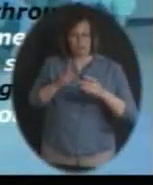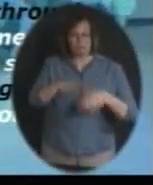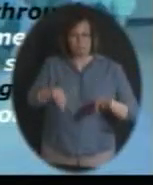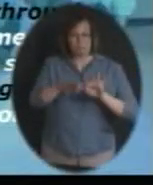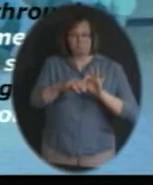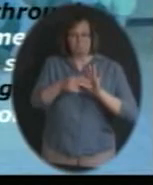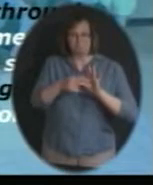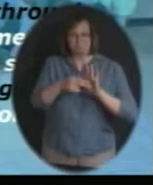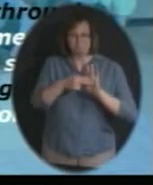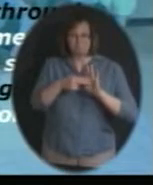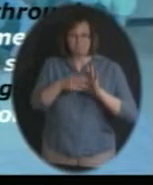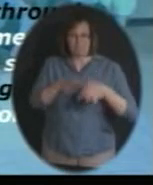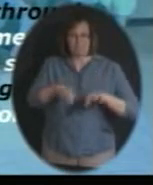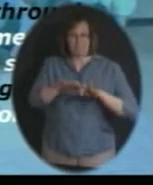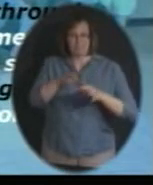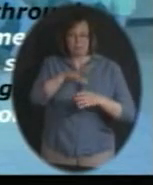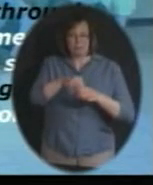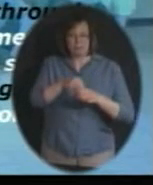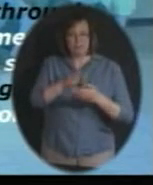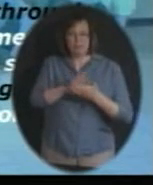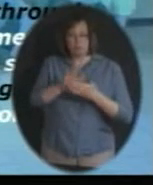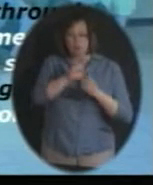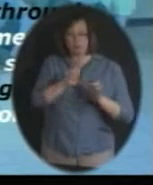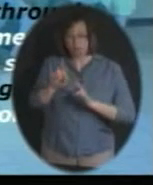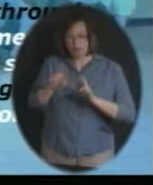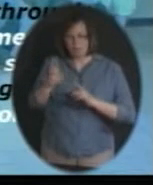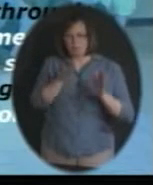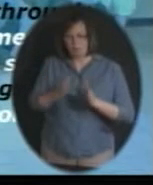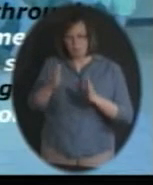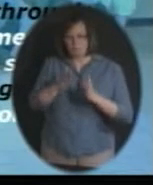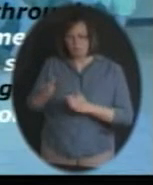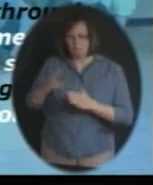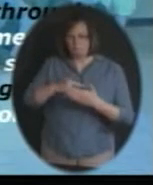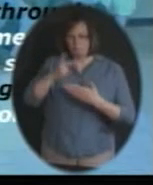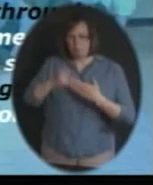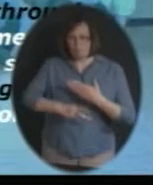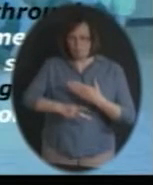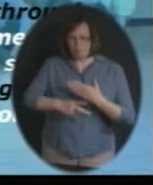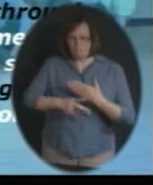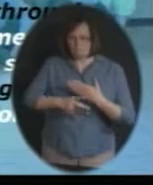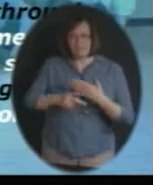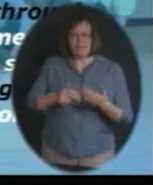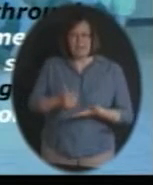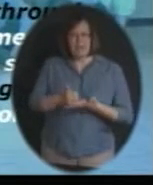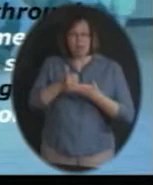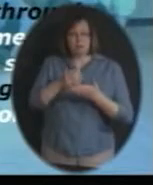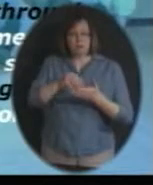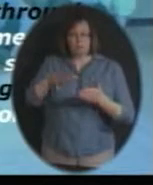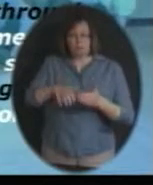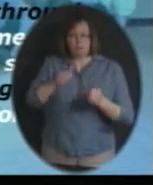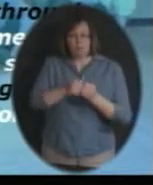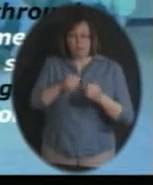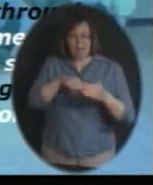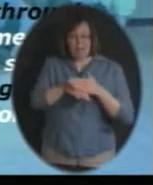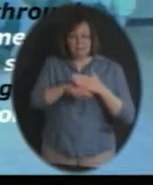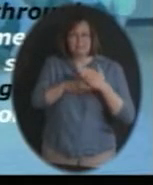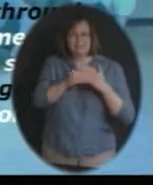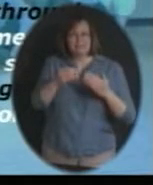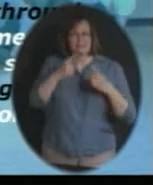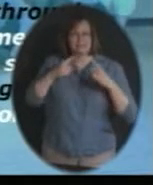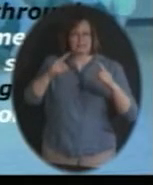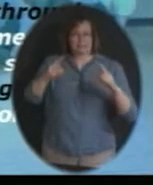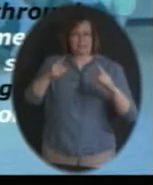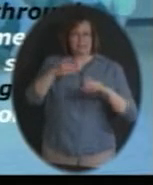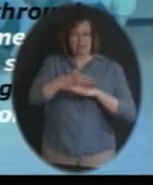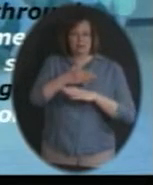key components. And it is a college readiness and preparation program. It assists students with access and success once